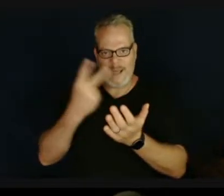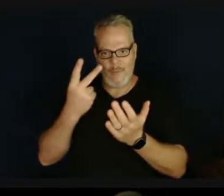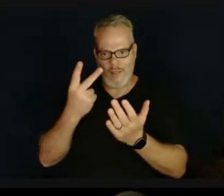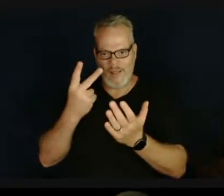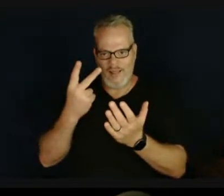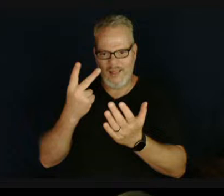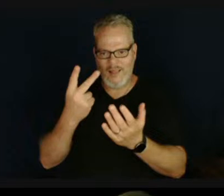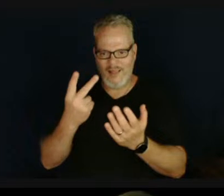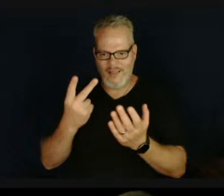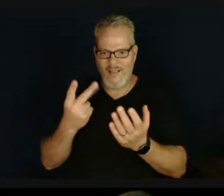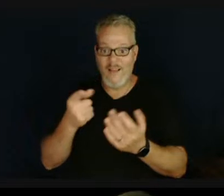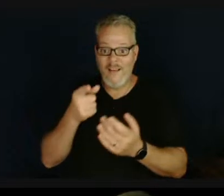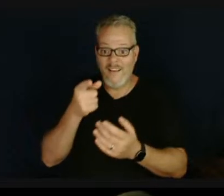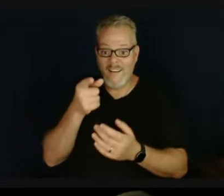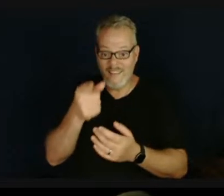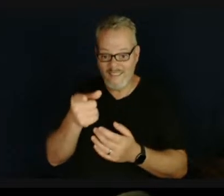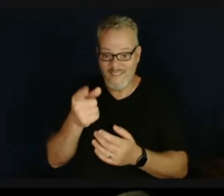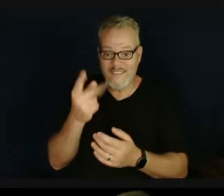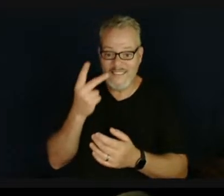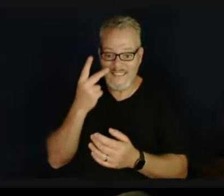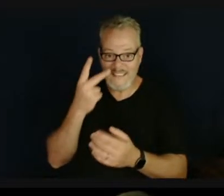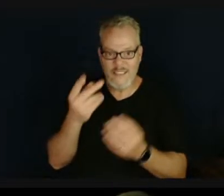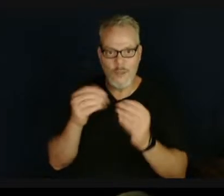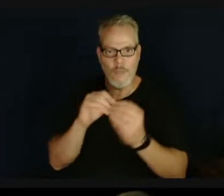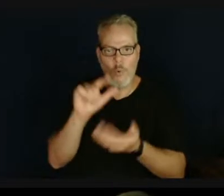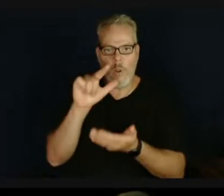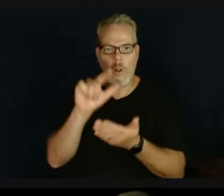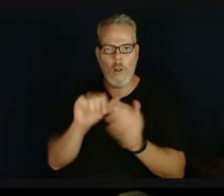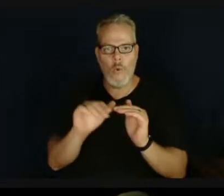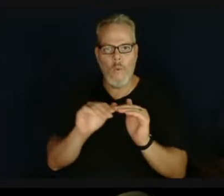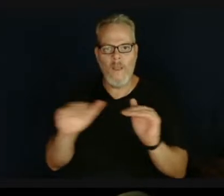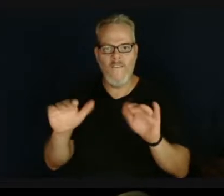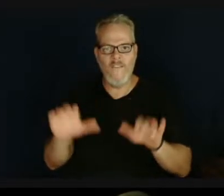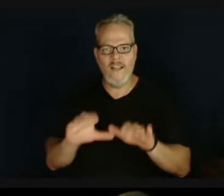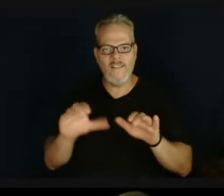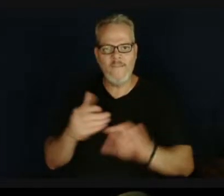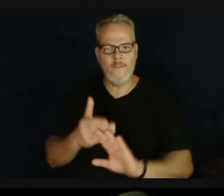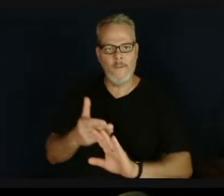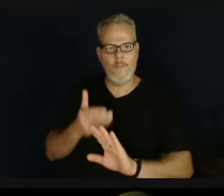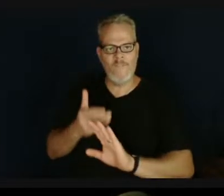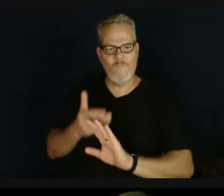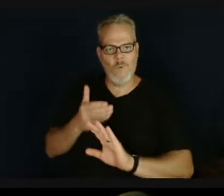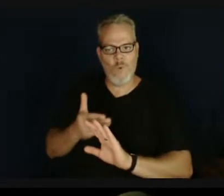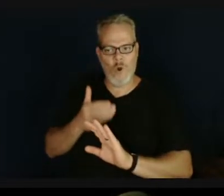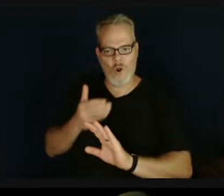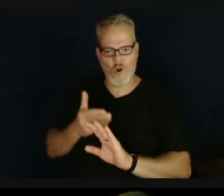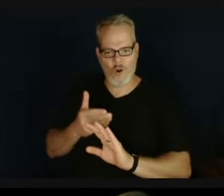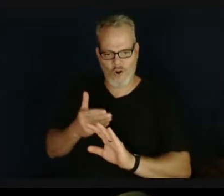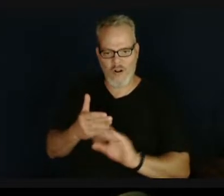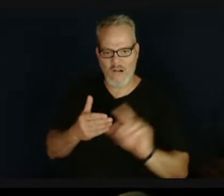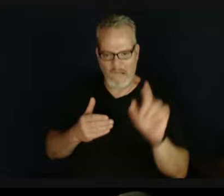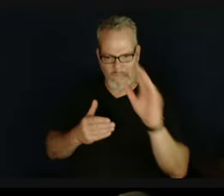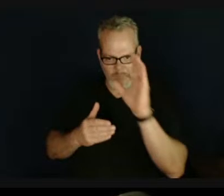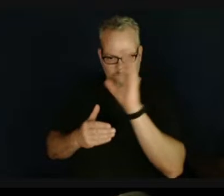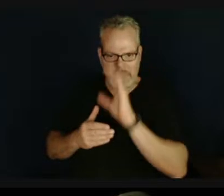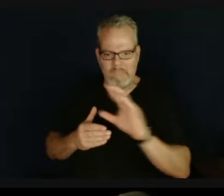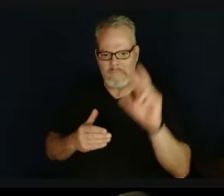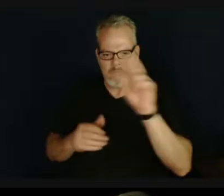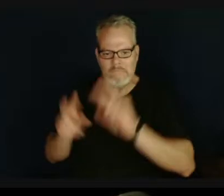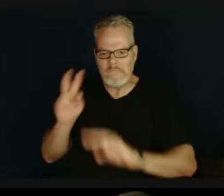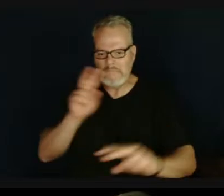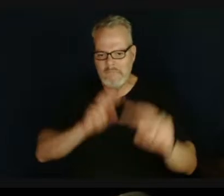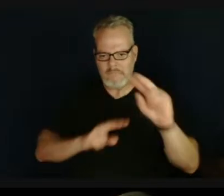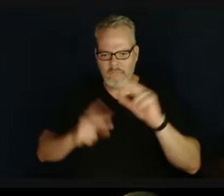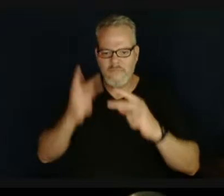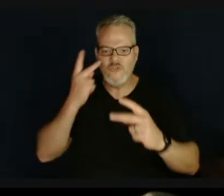activity preceding this one, and then less of a drop off. Right, so you see a lot of variation still, but you